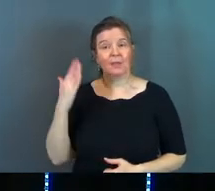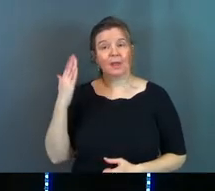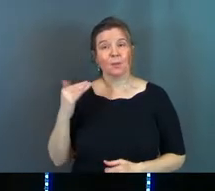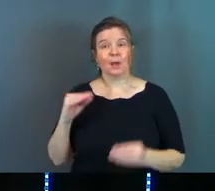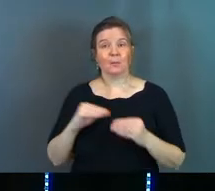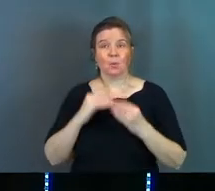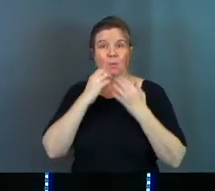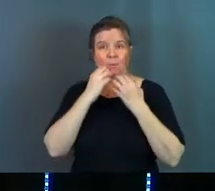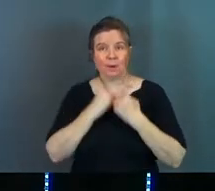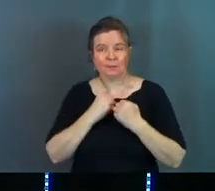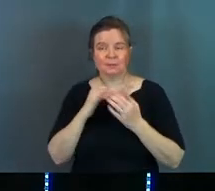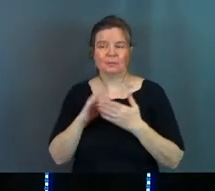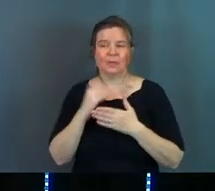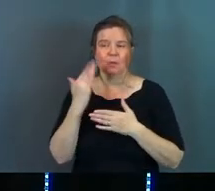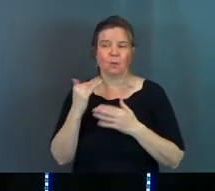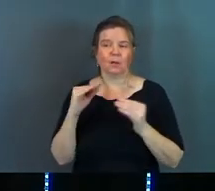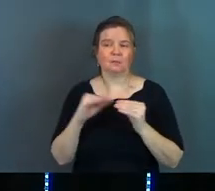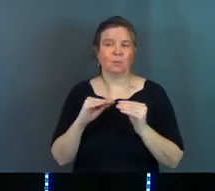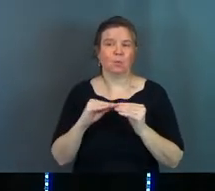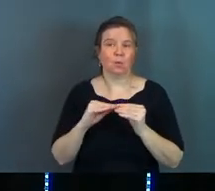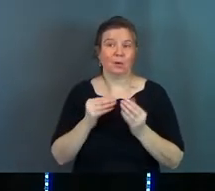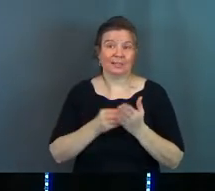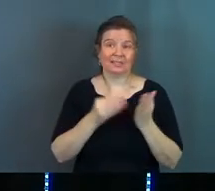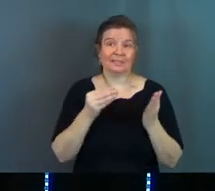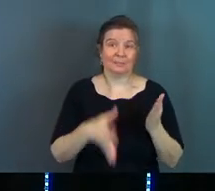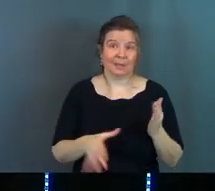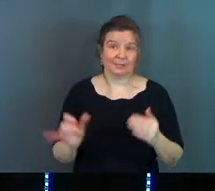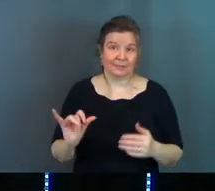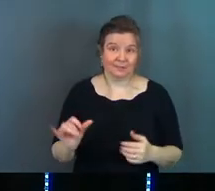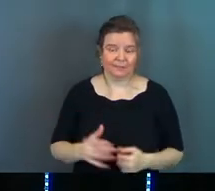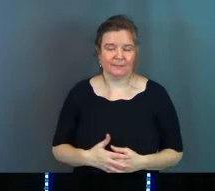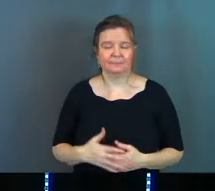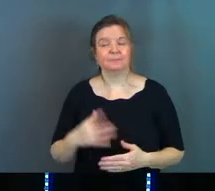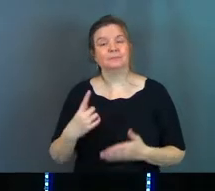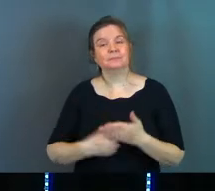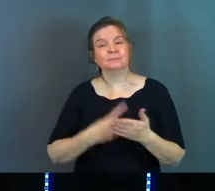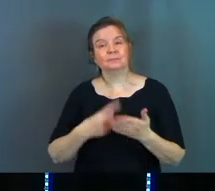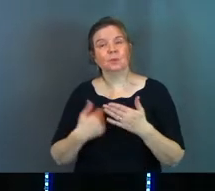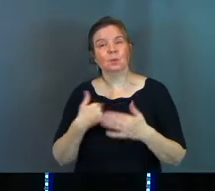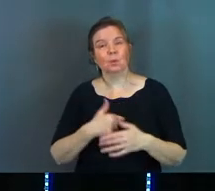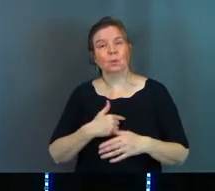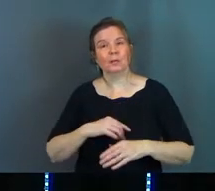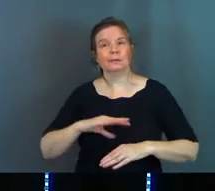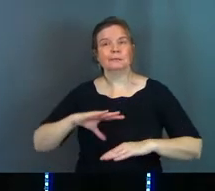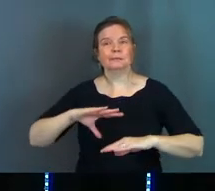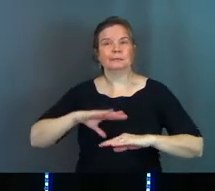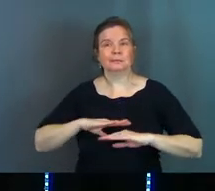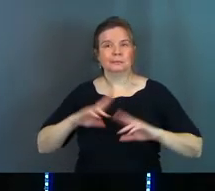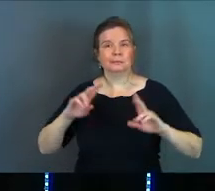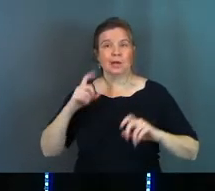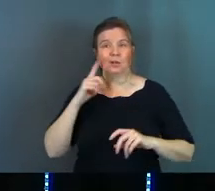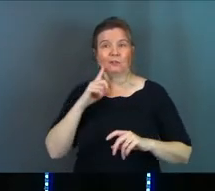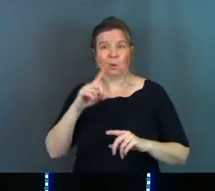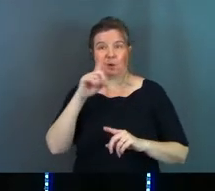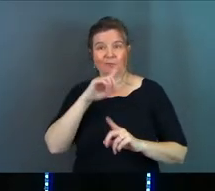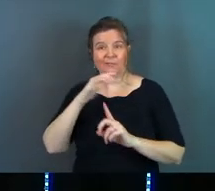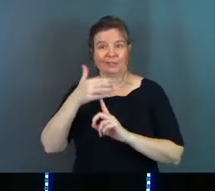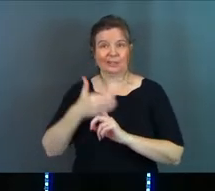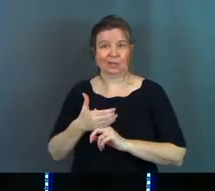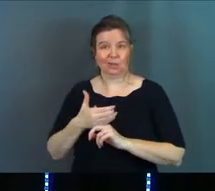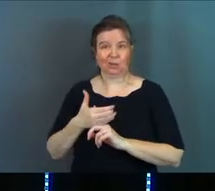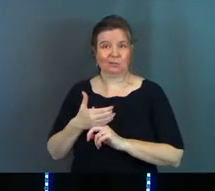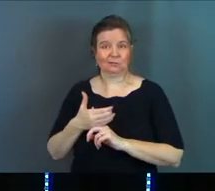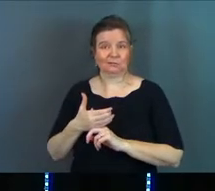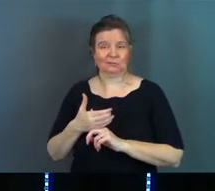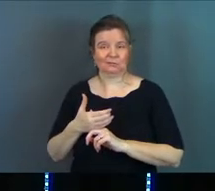why it's more precious, and that's why it's more expensive. Sometimes we settle for a veneer